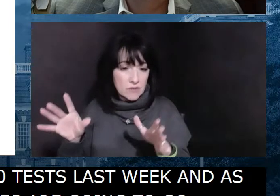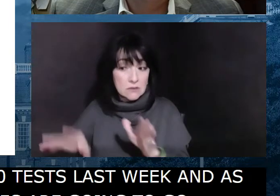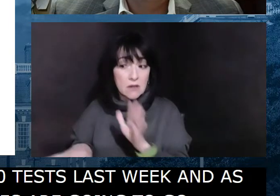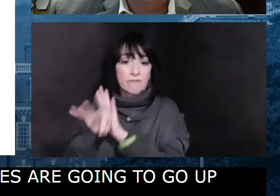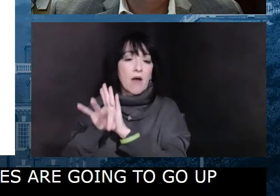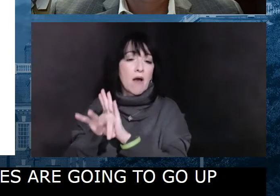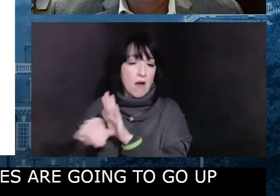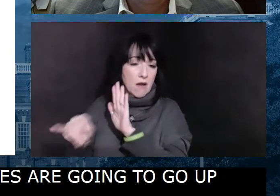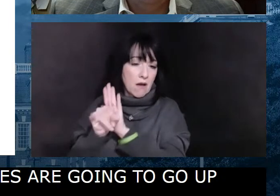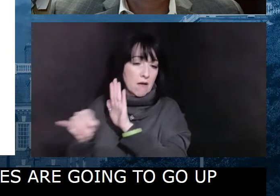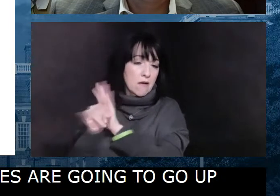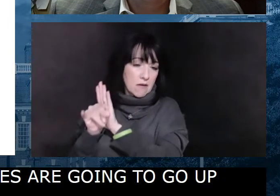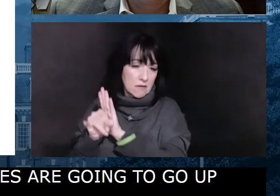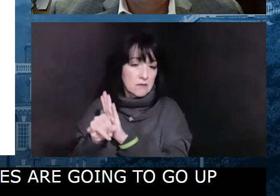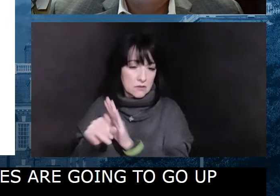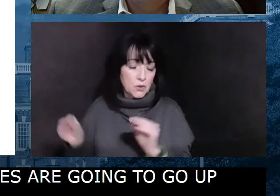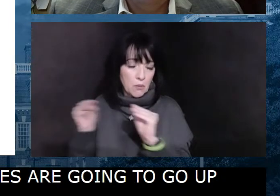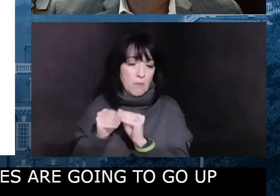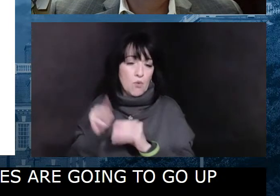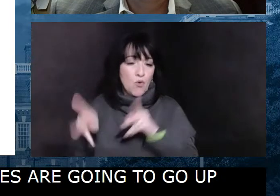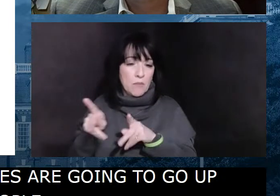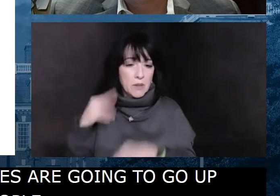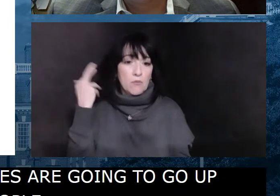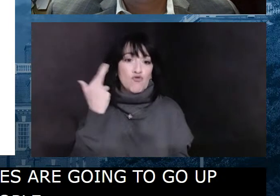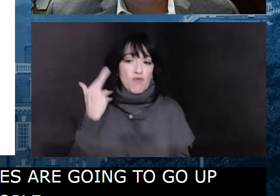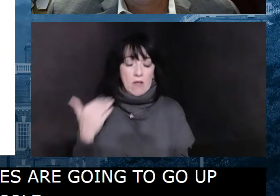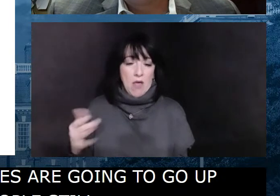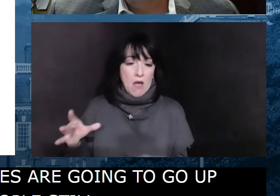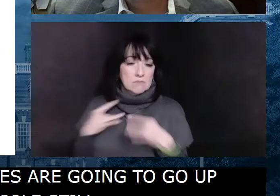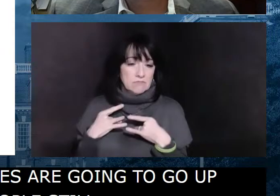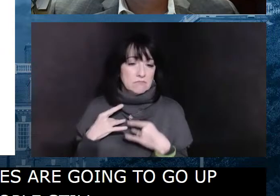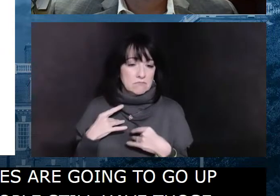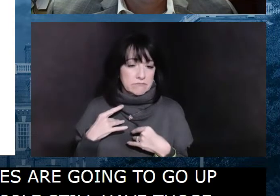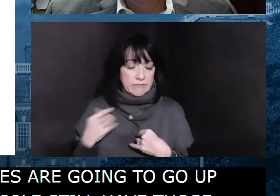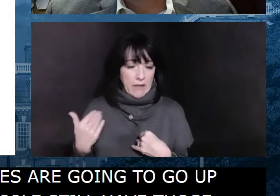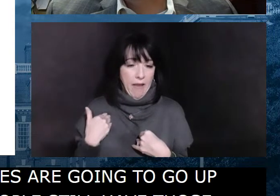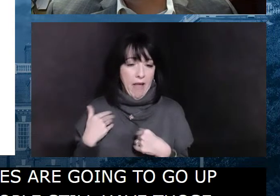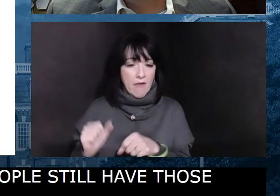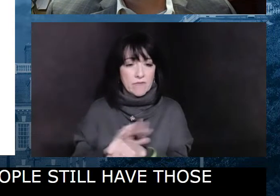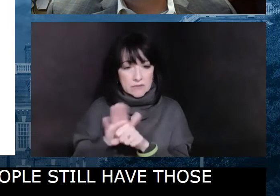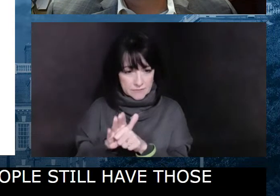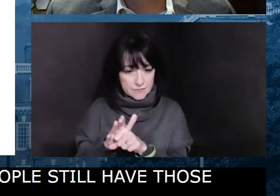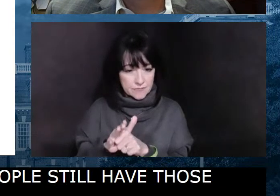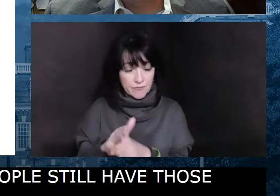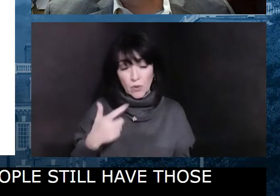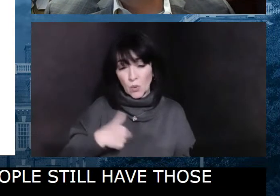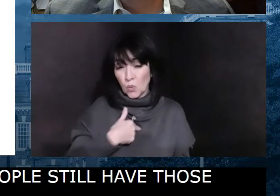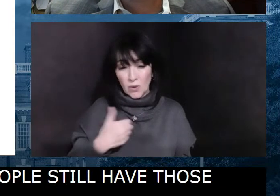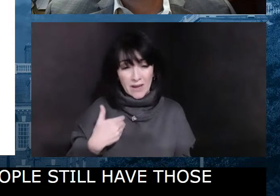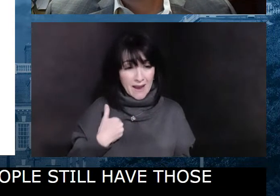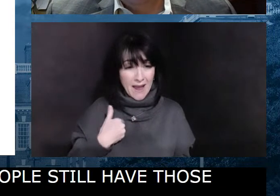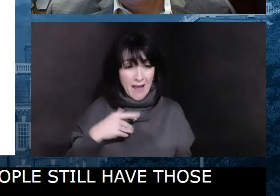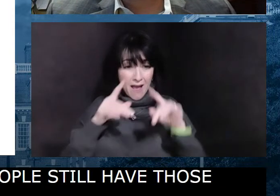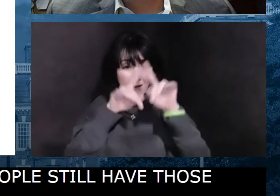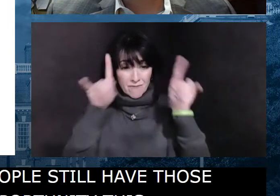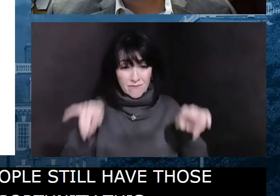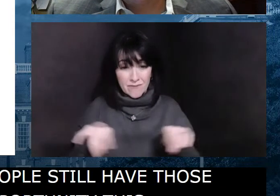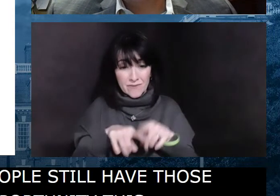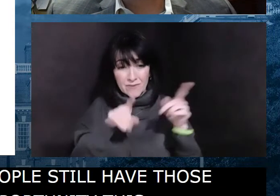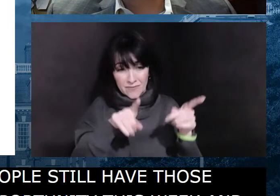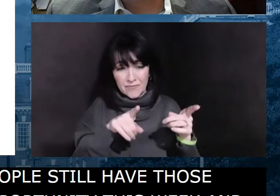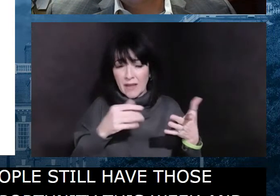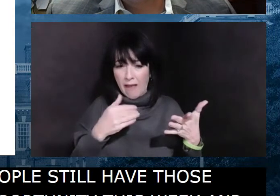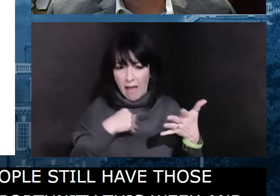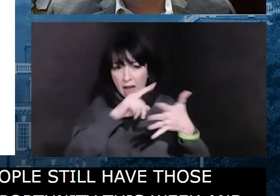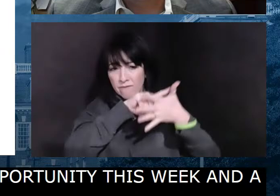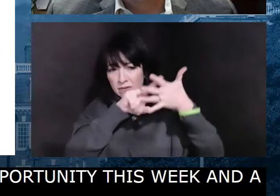County sites for this week, we have ample opportunity this week, a lot of big sites. Remember, this is on top of the Walgreens, the